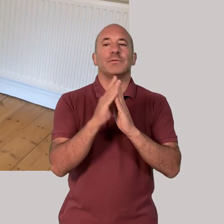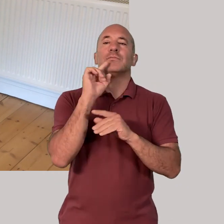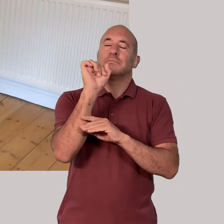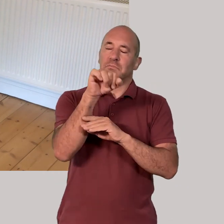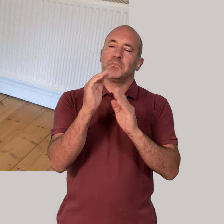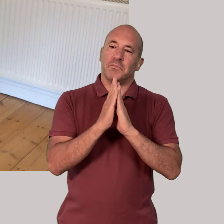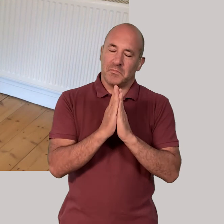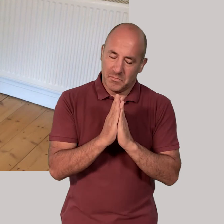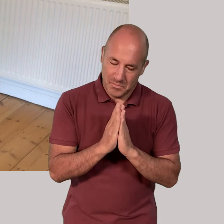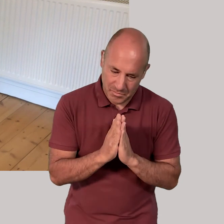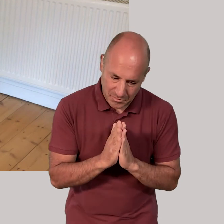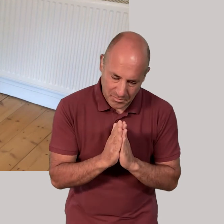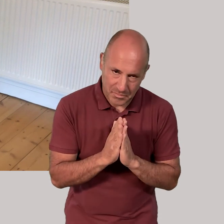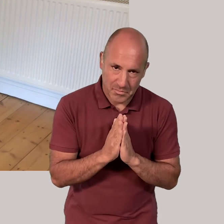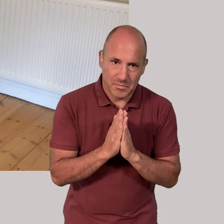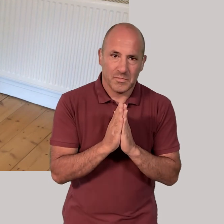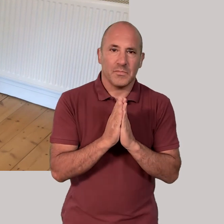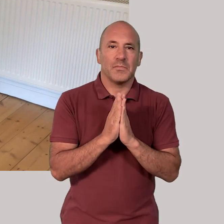finished. Bow your head.